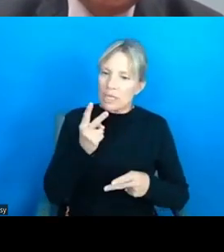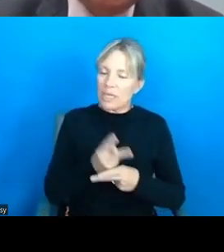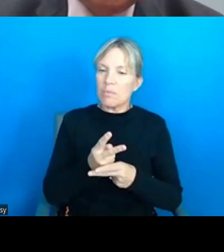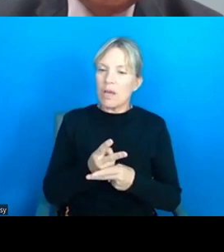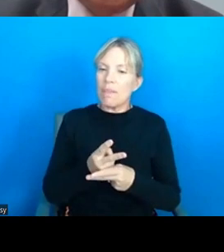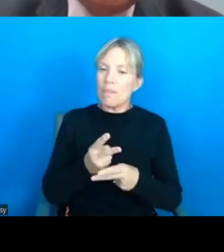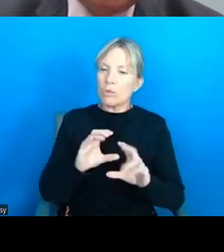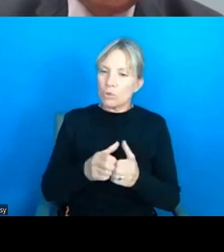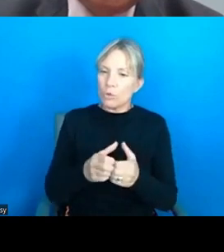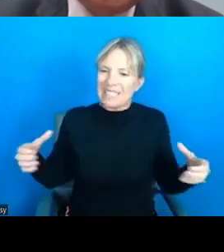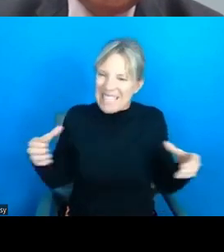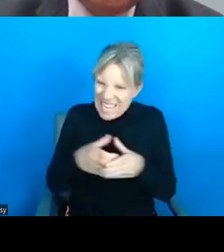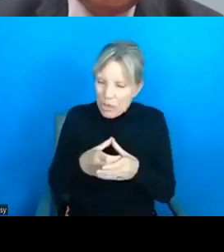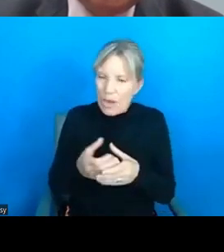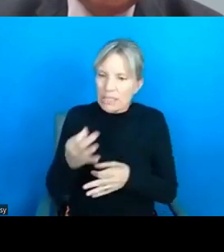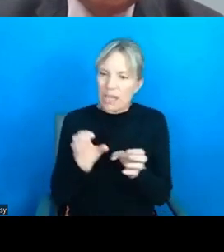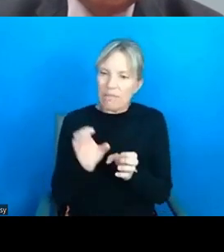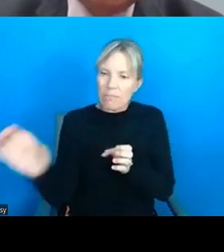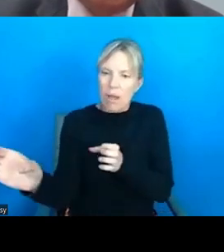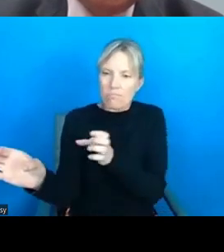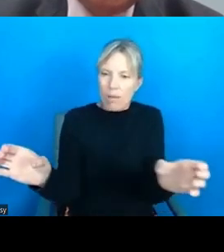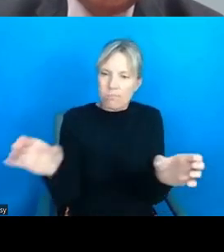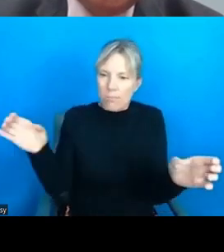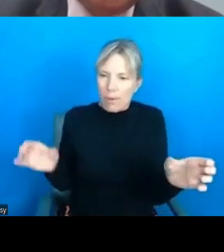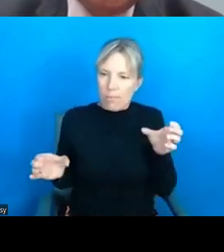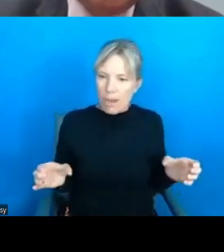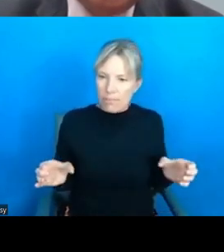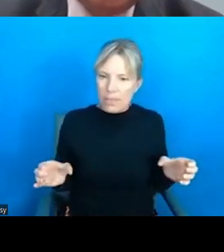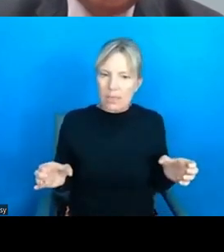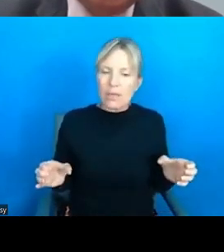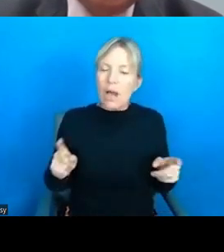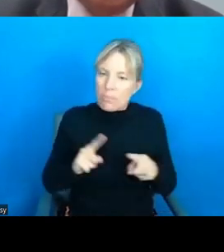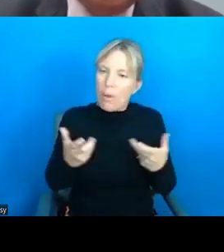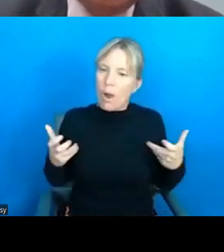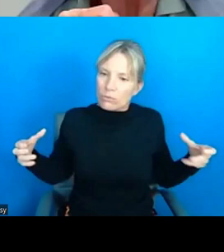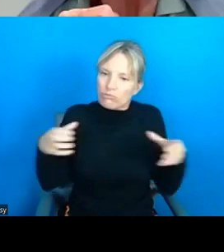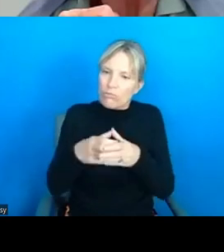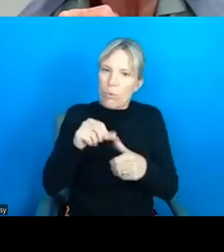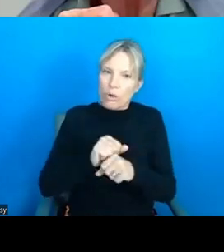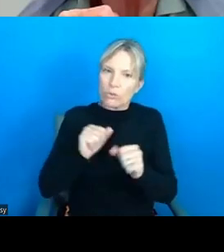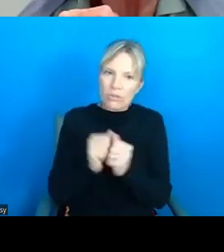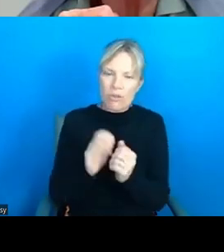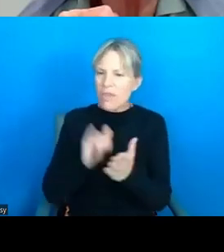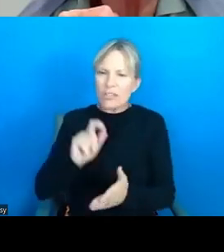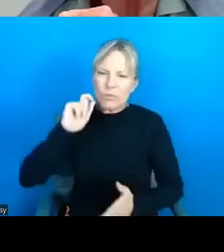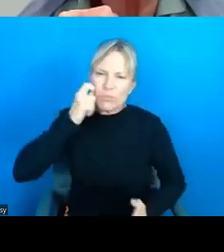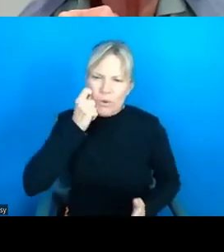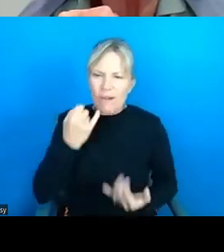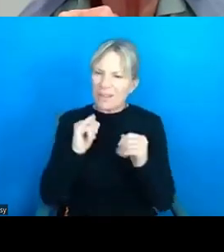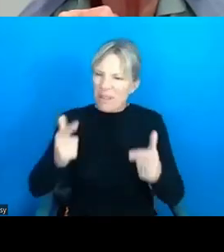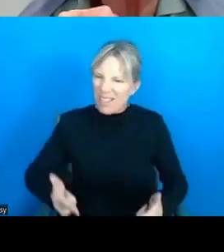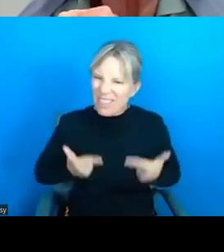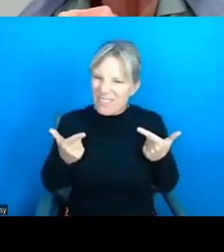drifting back to their individual silos, but working together. That's the beauty of the Independent